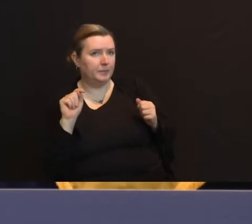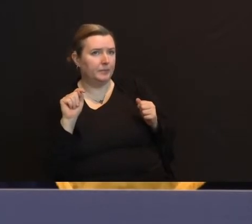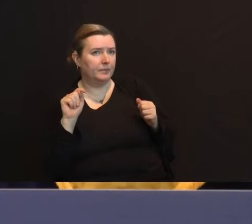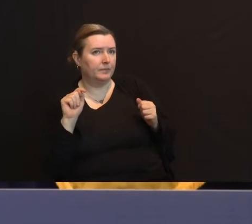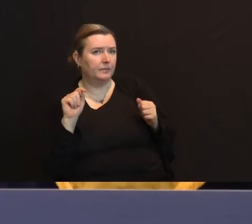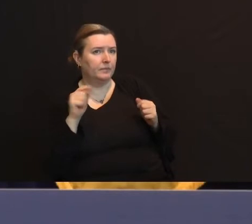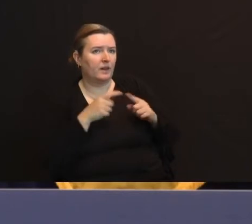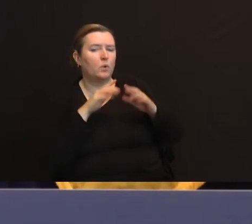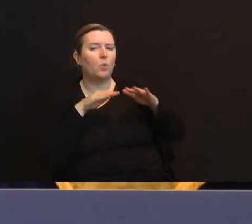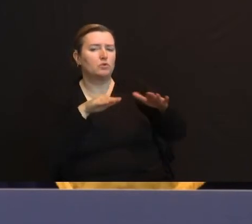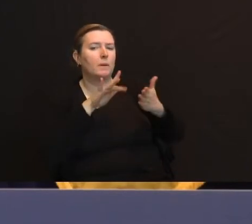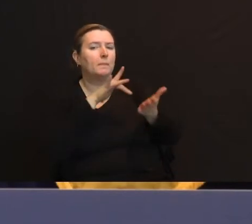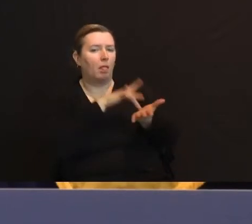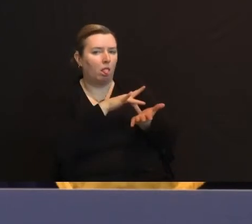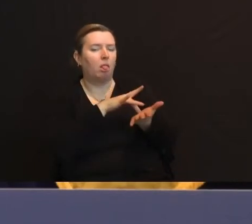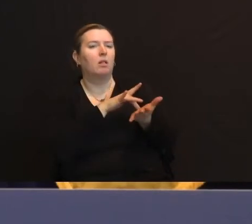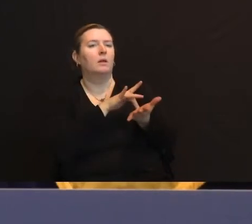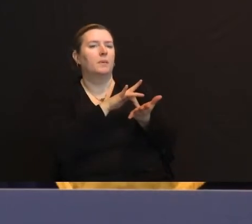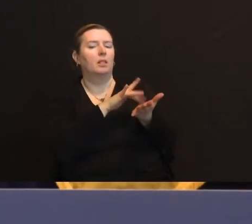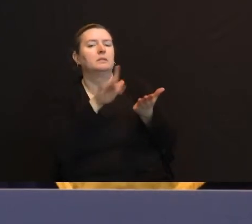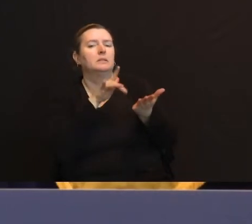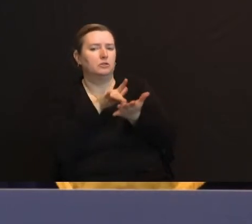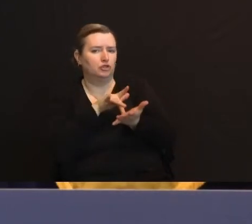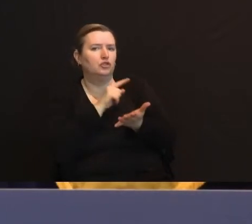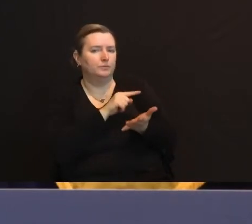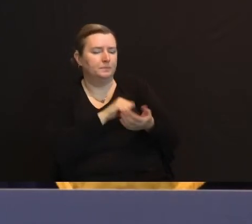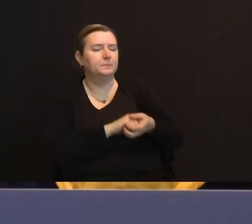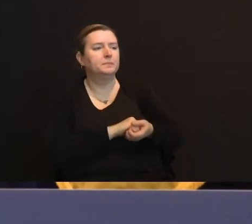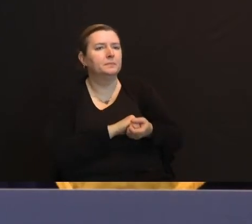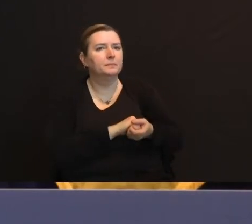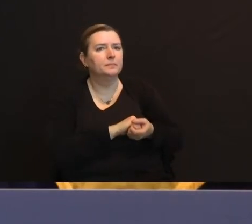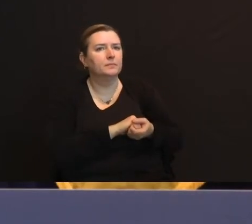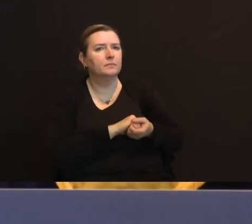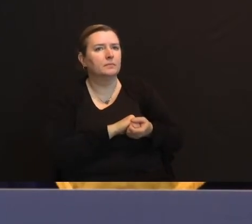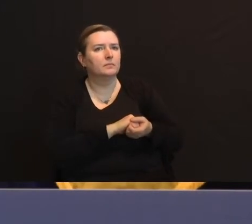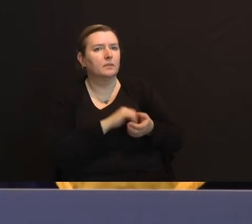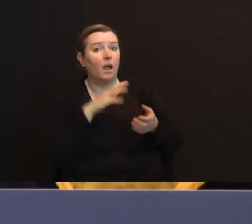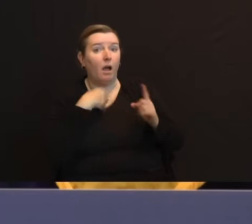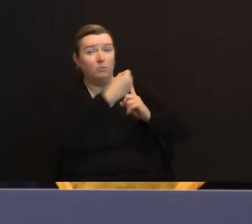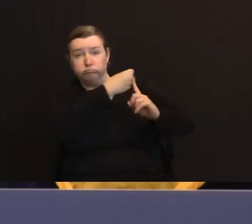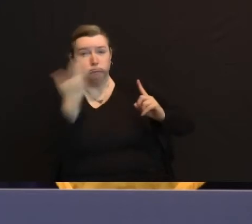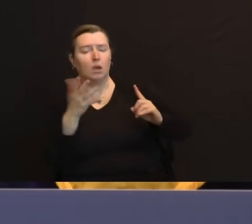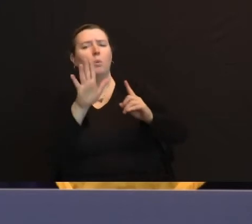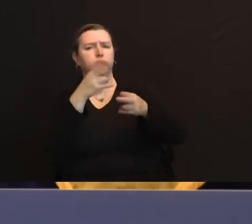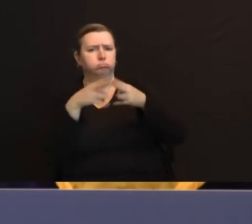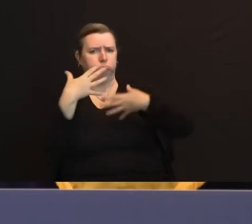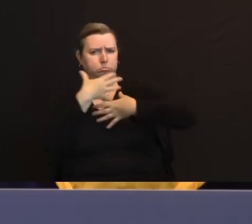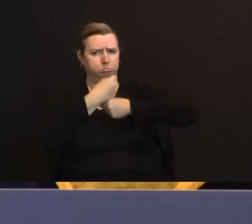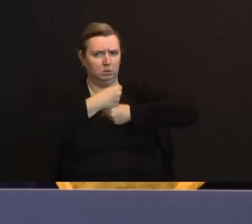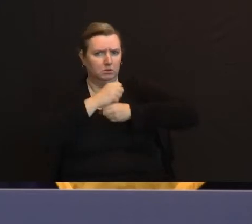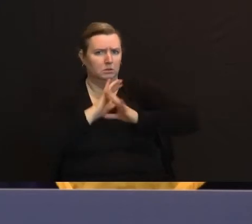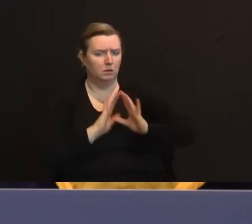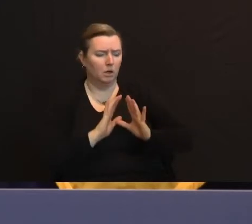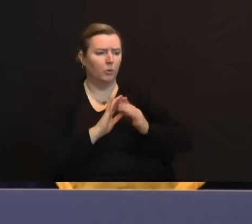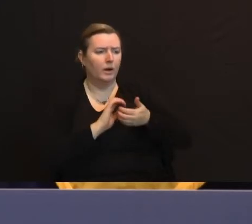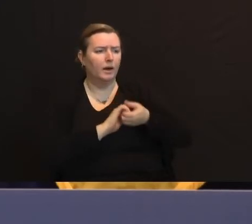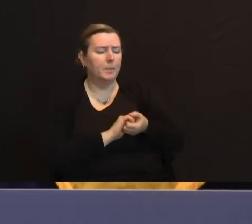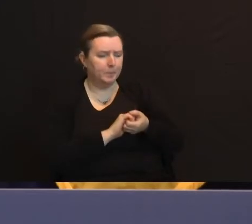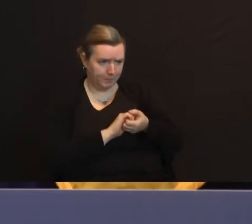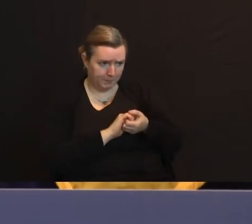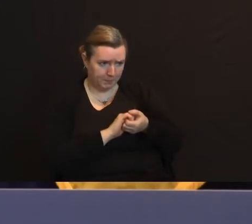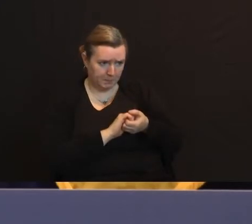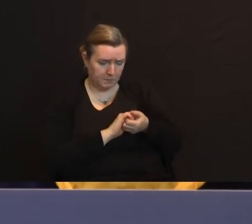won't go through all of the details, but I don't want to quote him